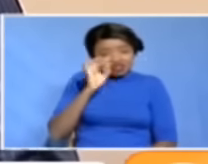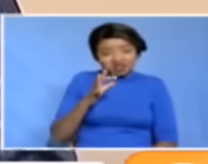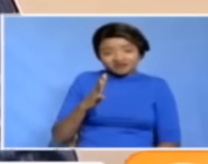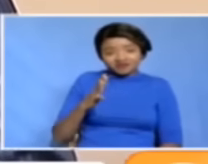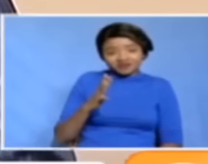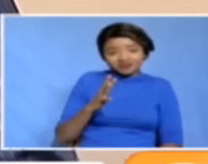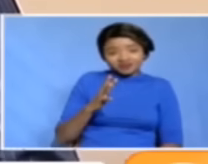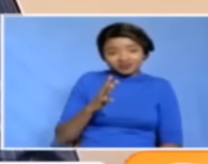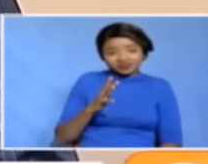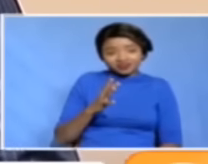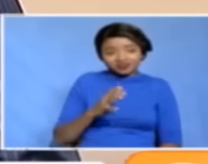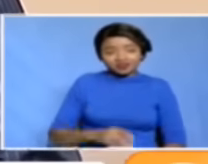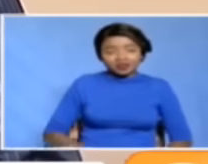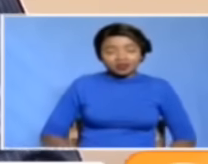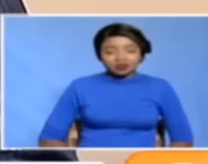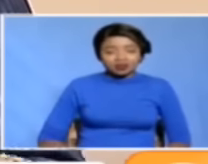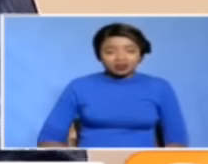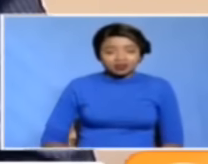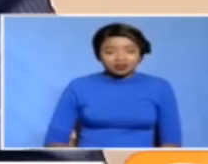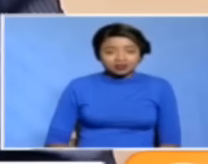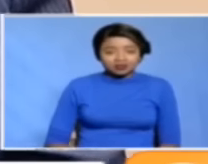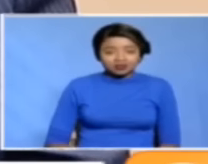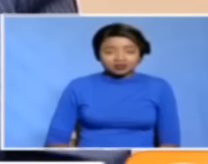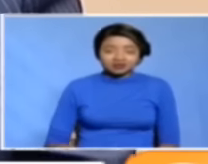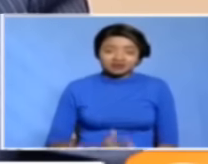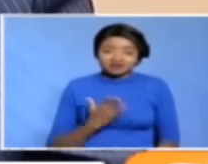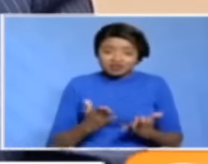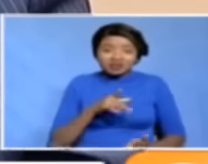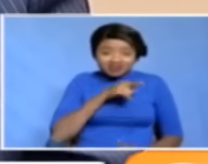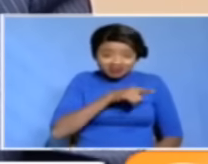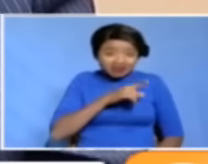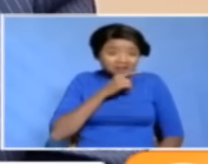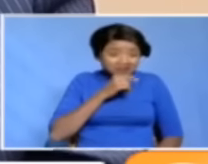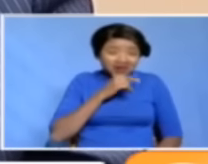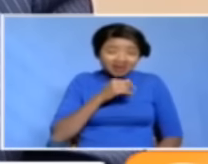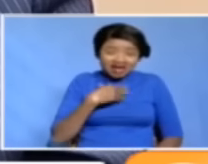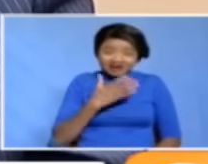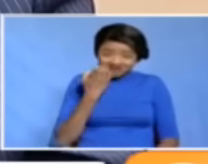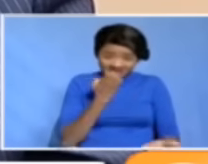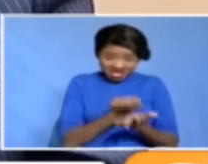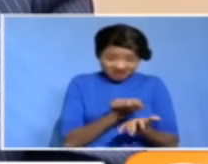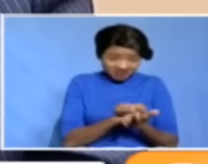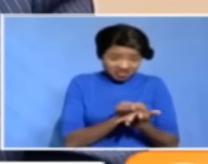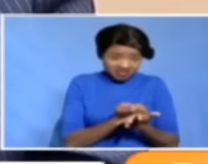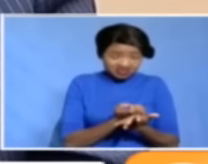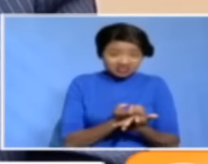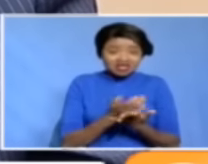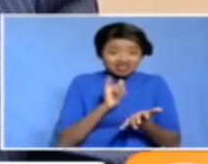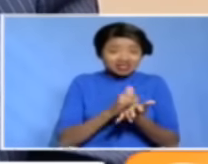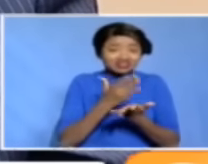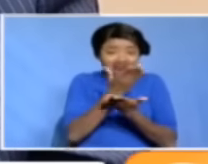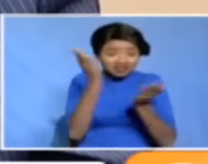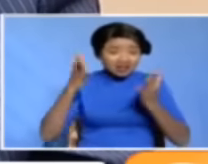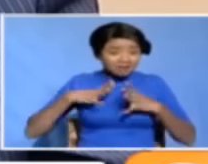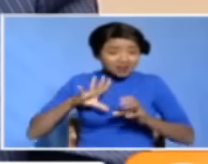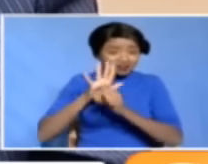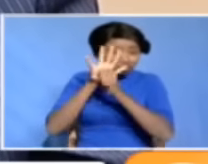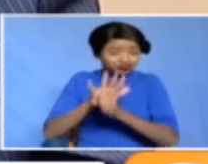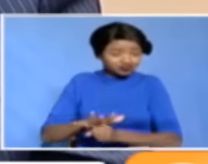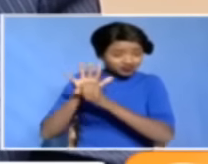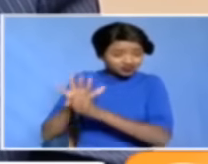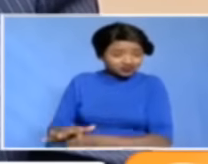counterpart, had concrete evidence that there are people who are undermining the deputy president and who are working in